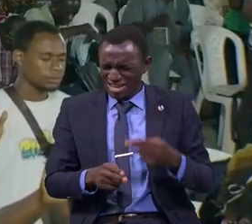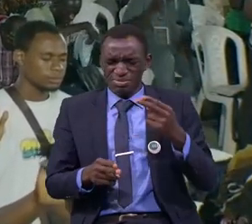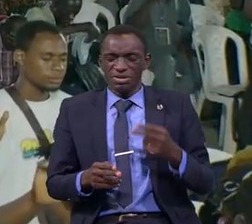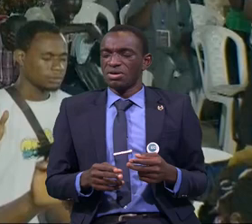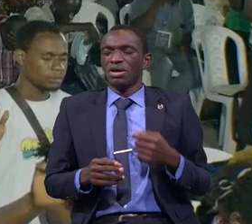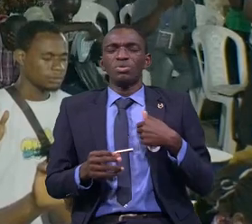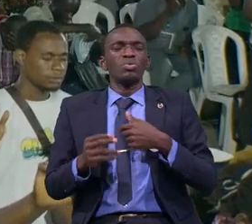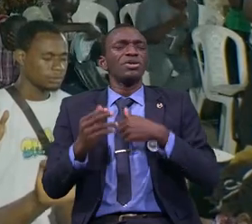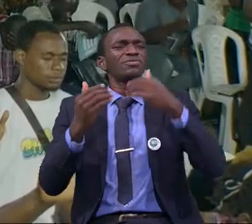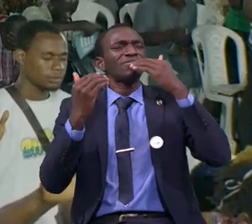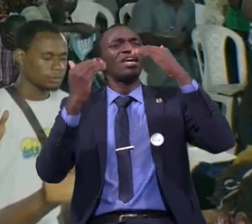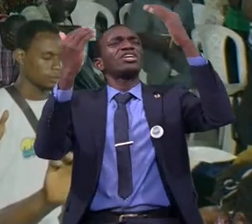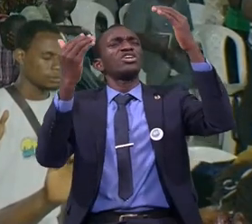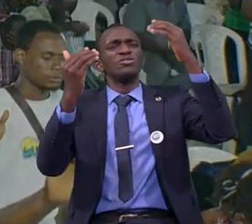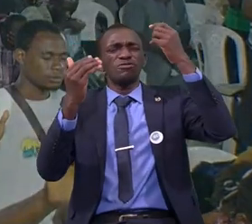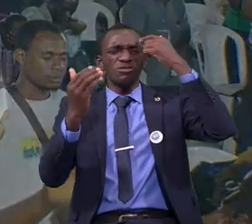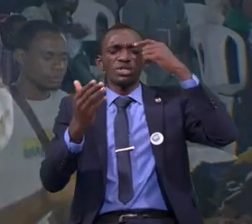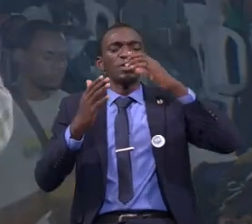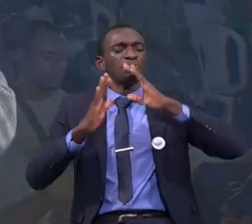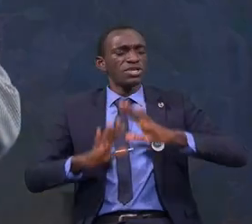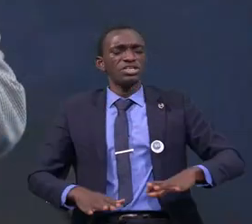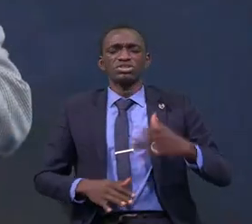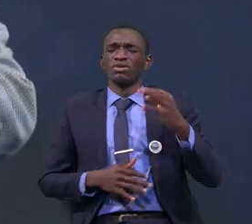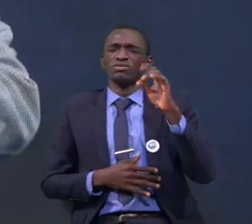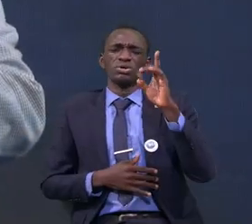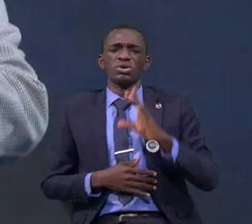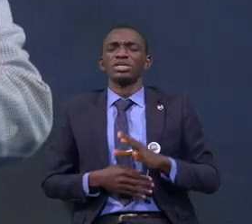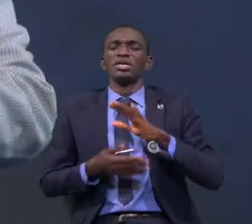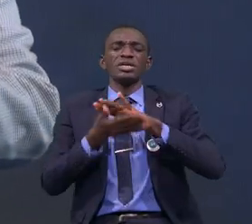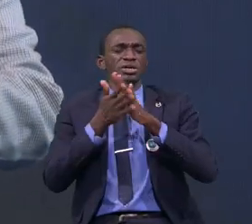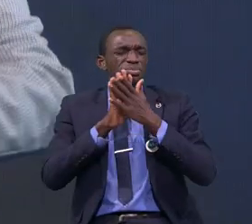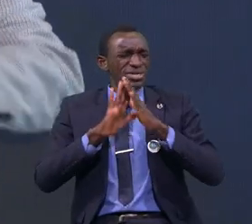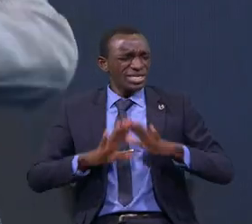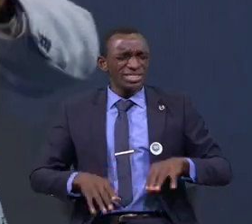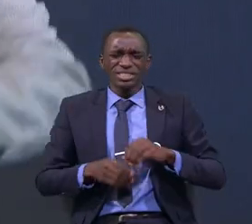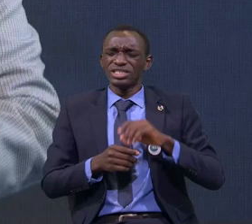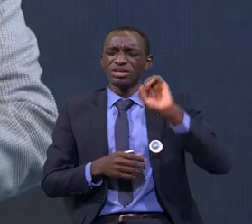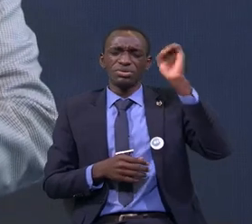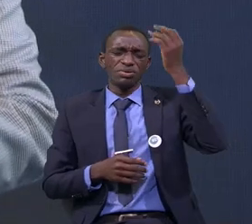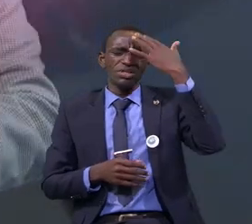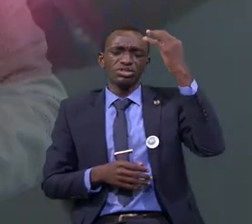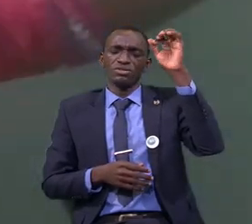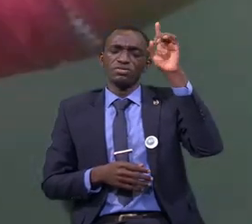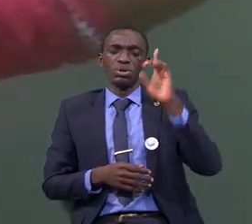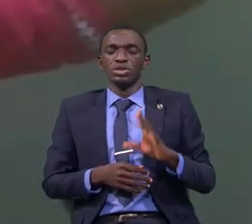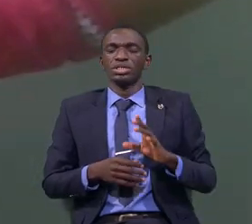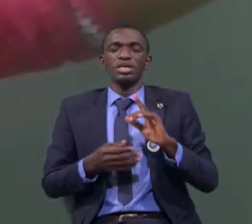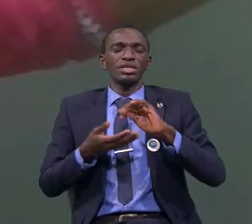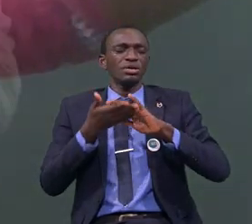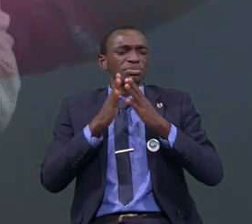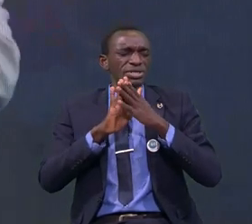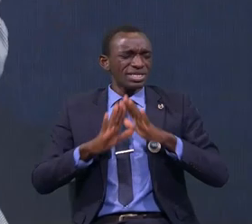of God. The peace in the grace of God. The peace in the mercy of